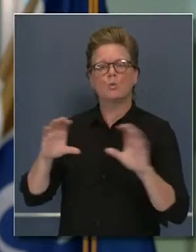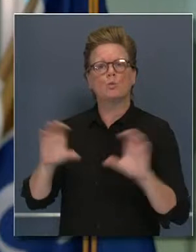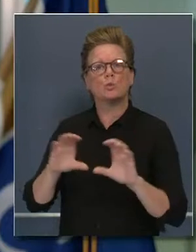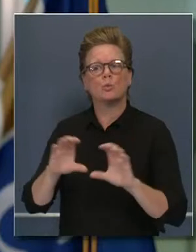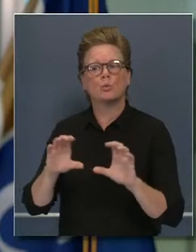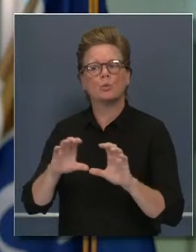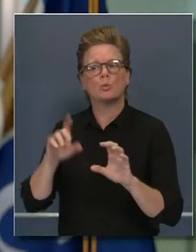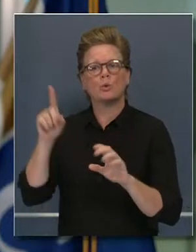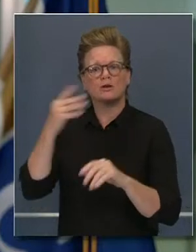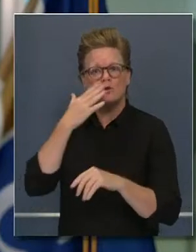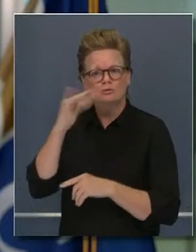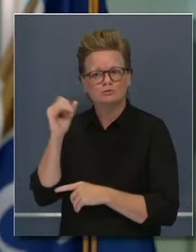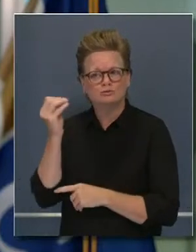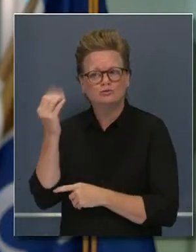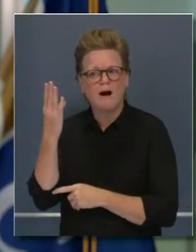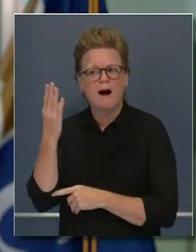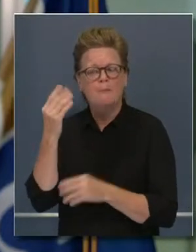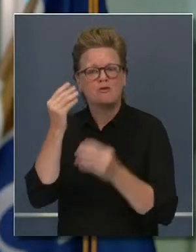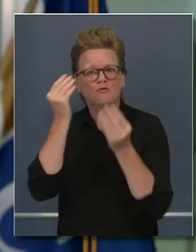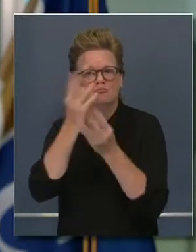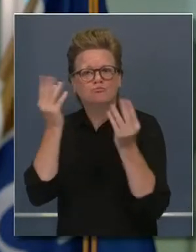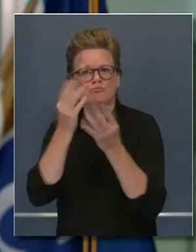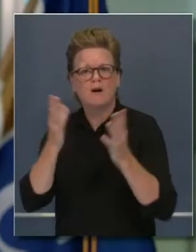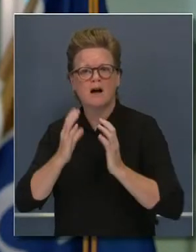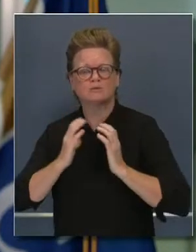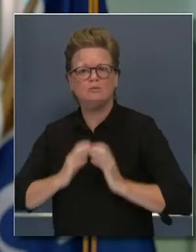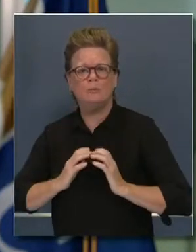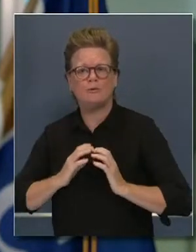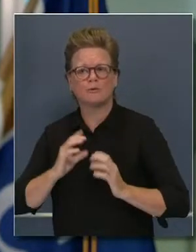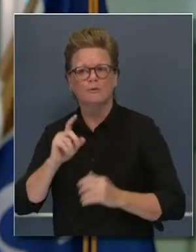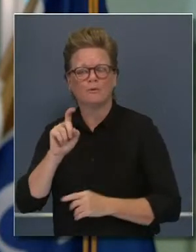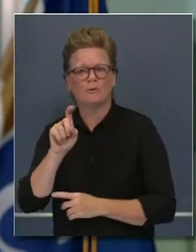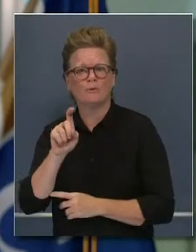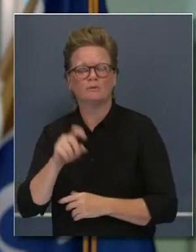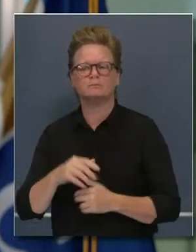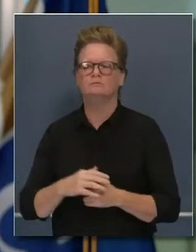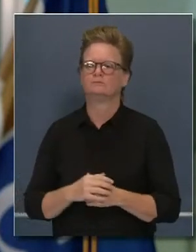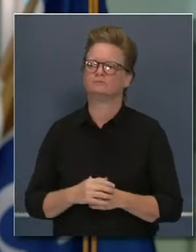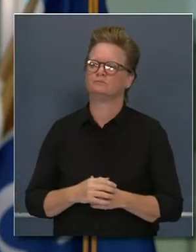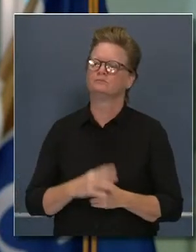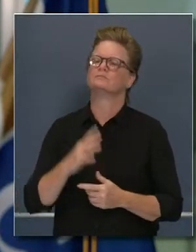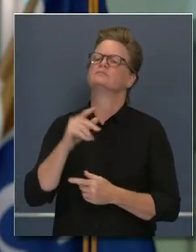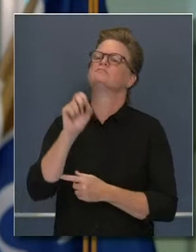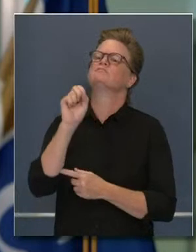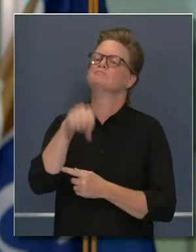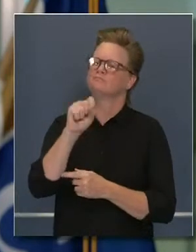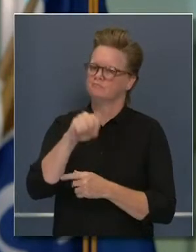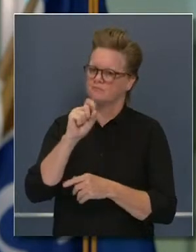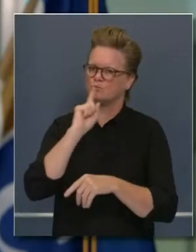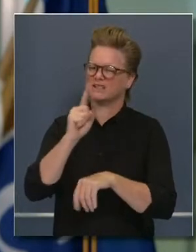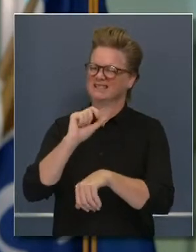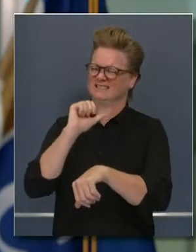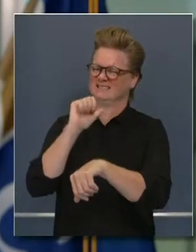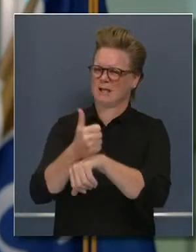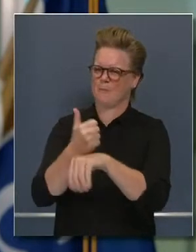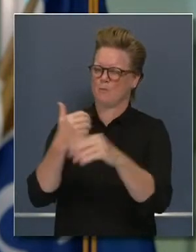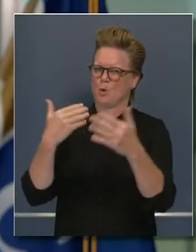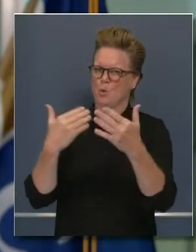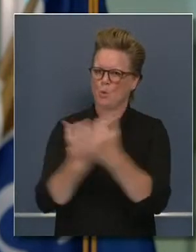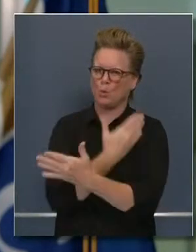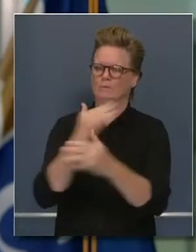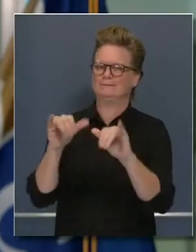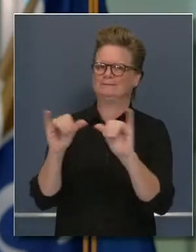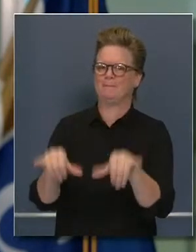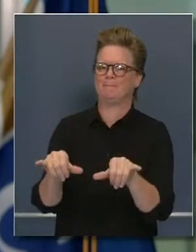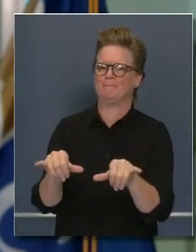and trying to minimize the impact? The new protocols were put into place pursuant to the work that we did last year with not only PG&E in